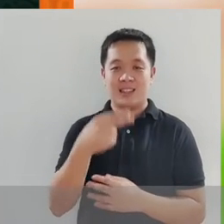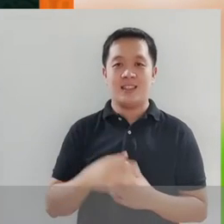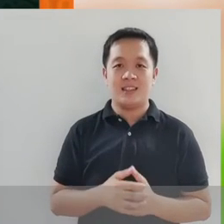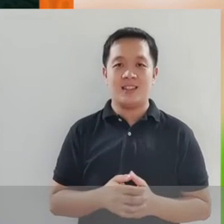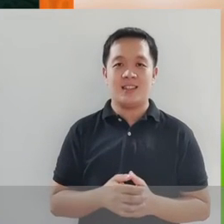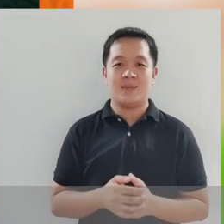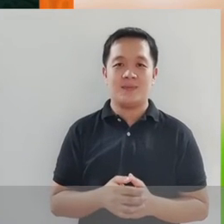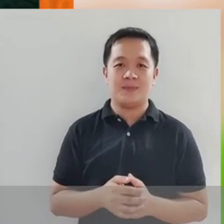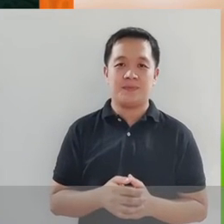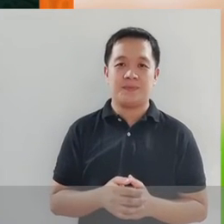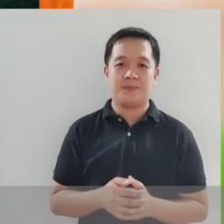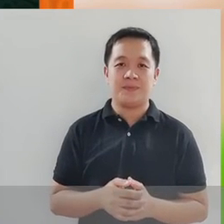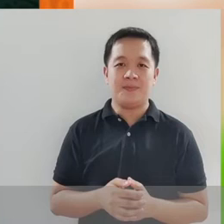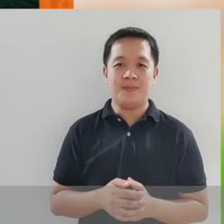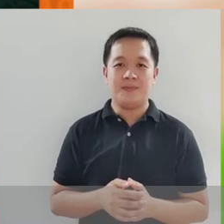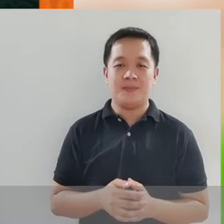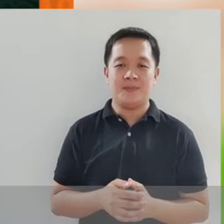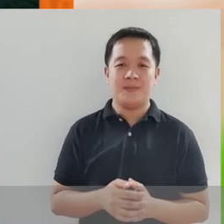F-I-S-H.